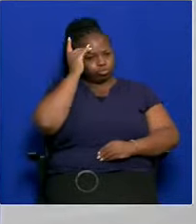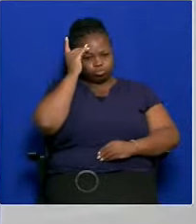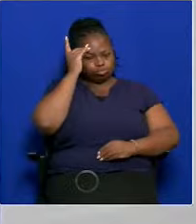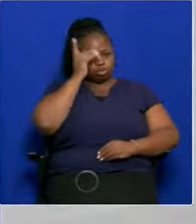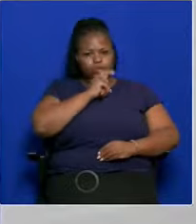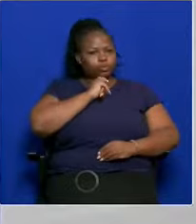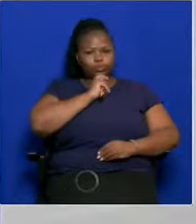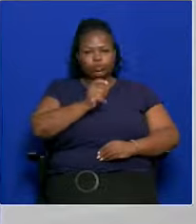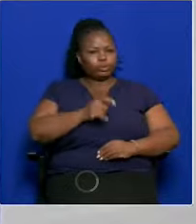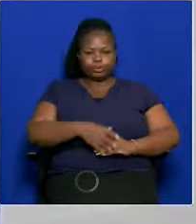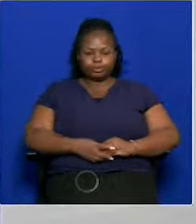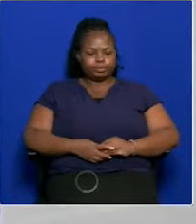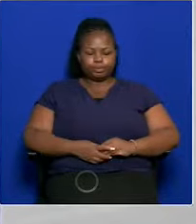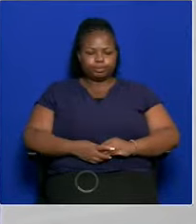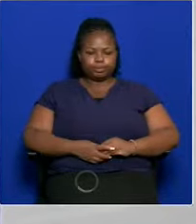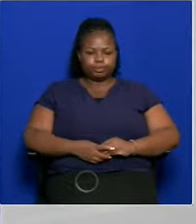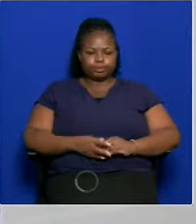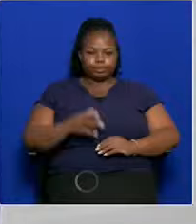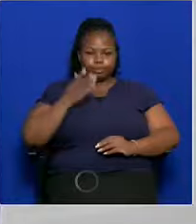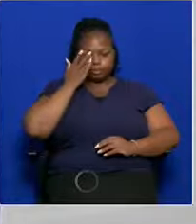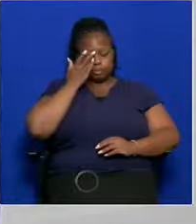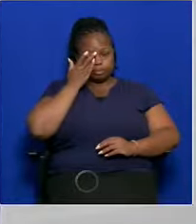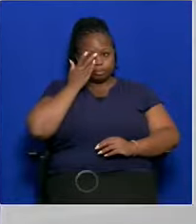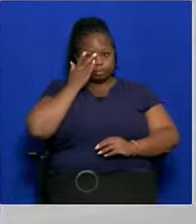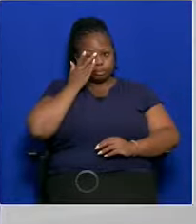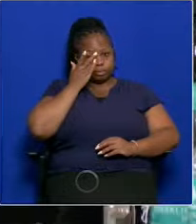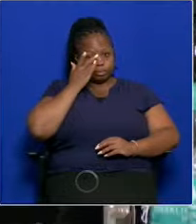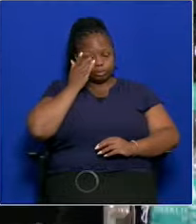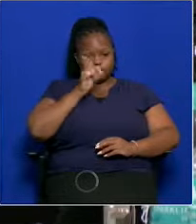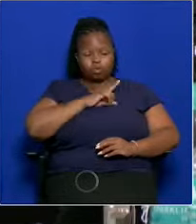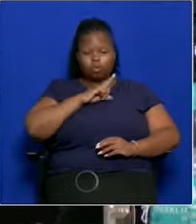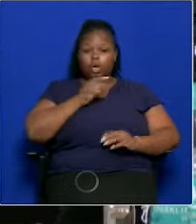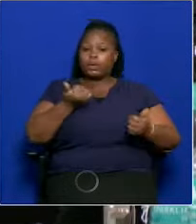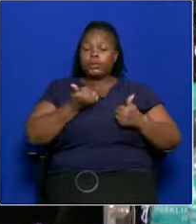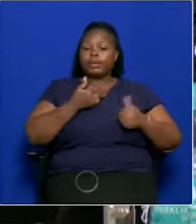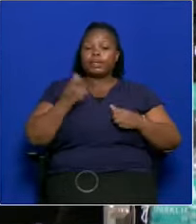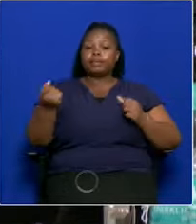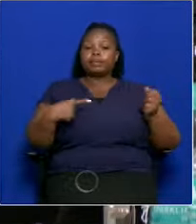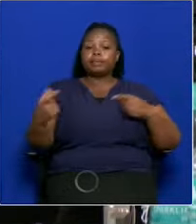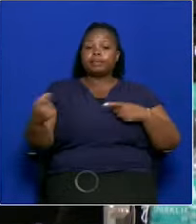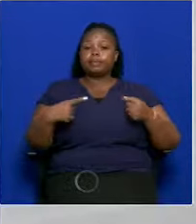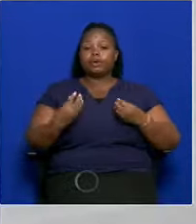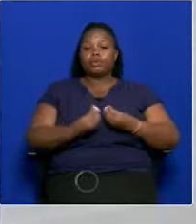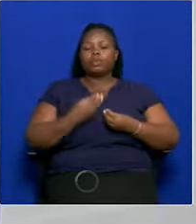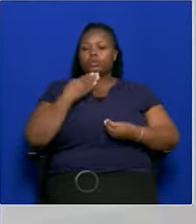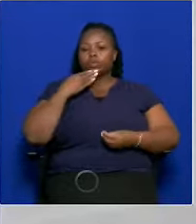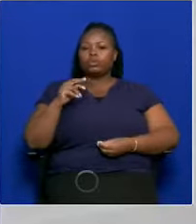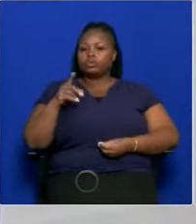by your WhatsApp exchanges with Sergeant Nkosi. Can you see that?